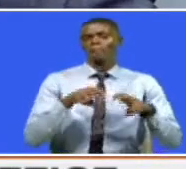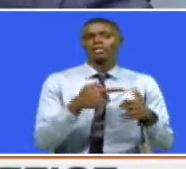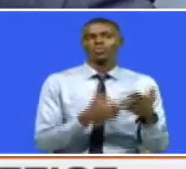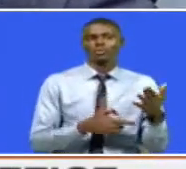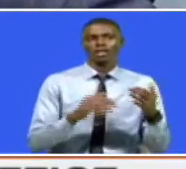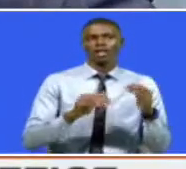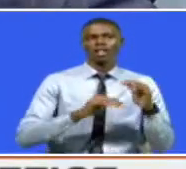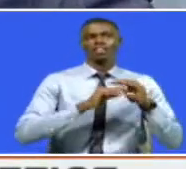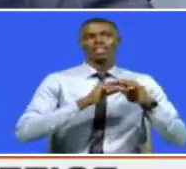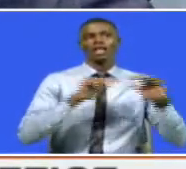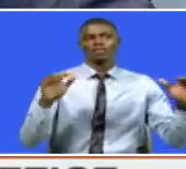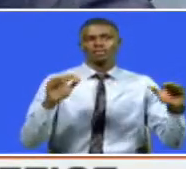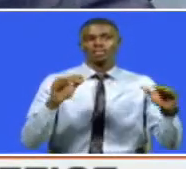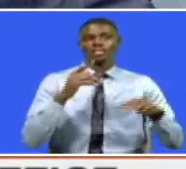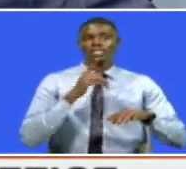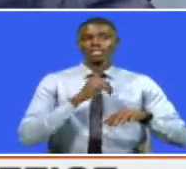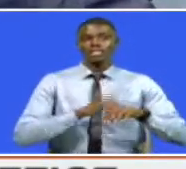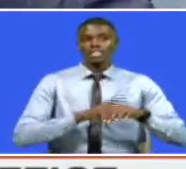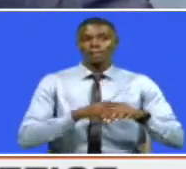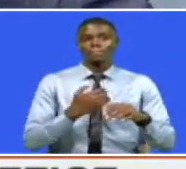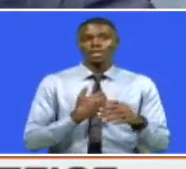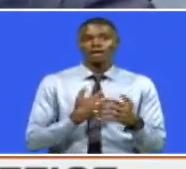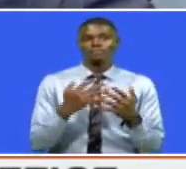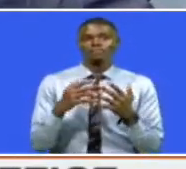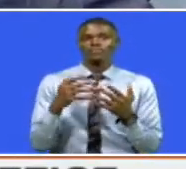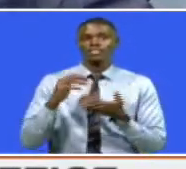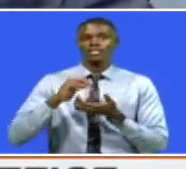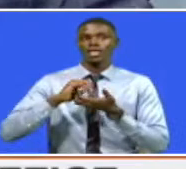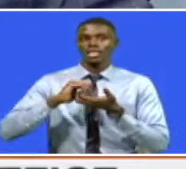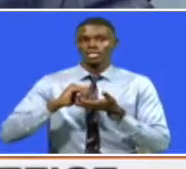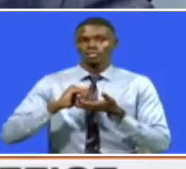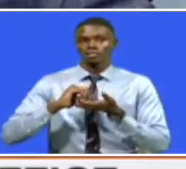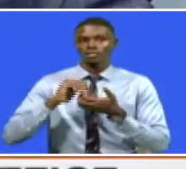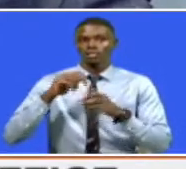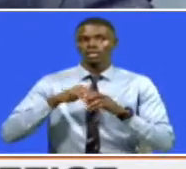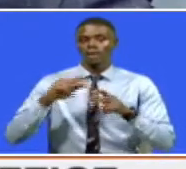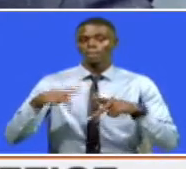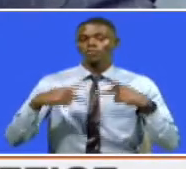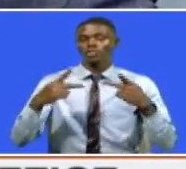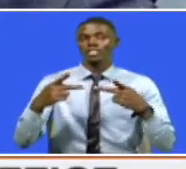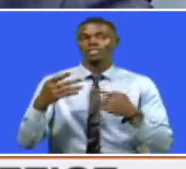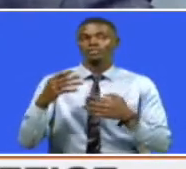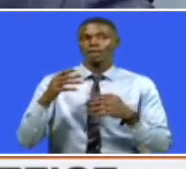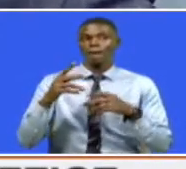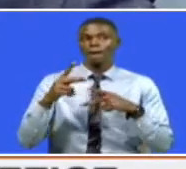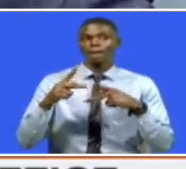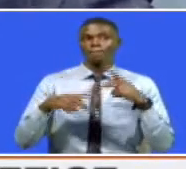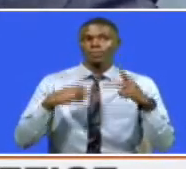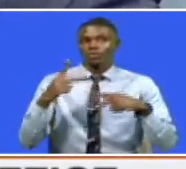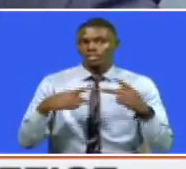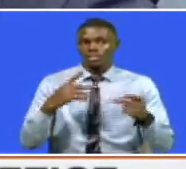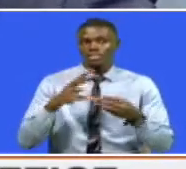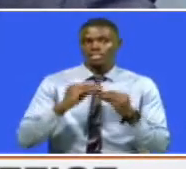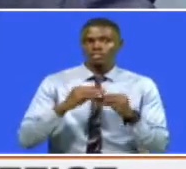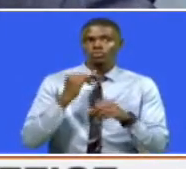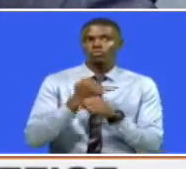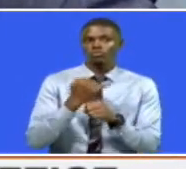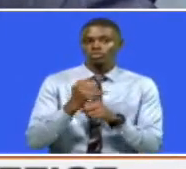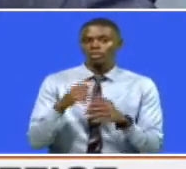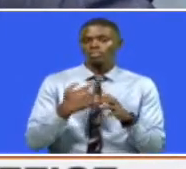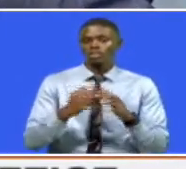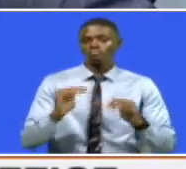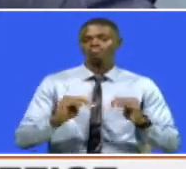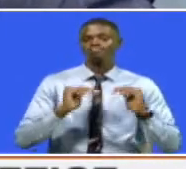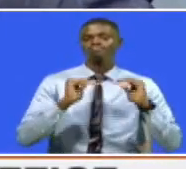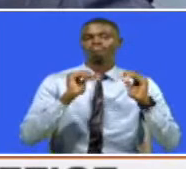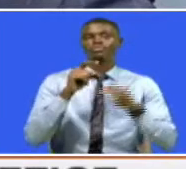that the level of disposable, once you have got more people engaged in productive processes, creation of more jobs, you are enhancing the level